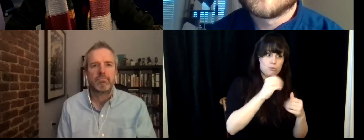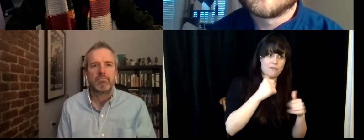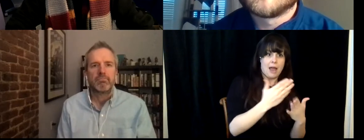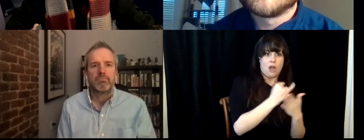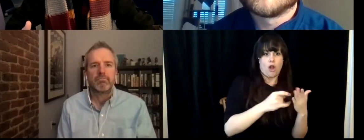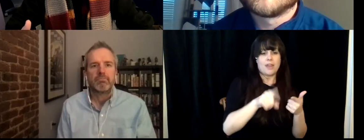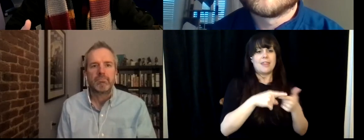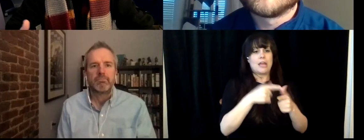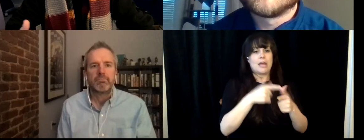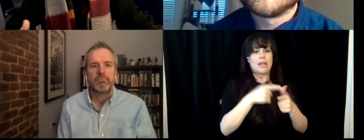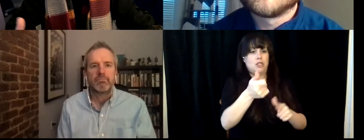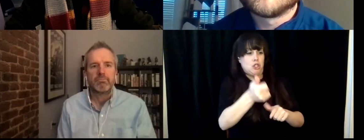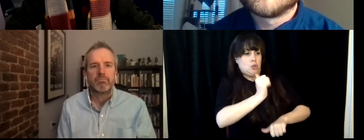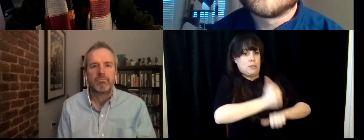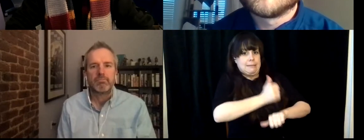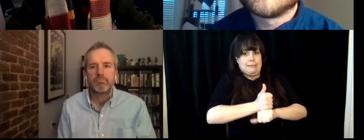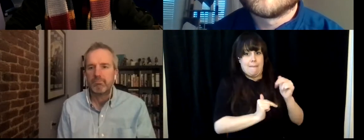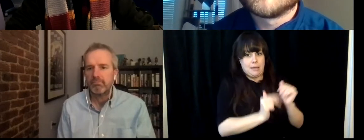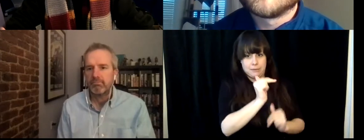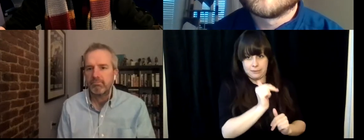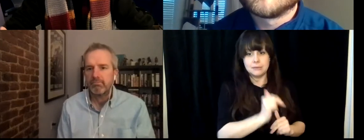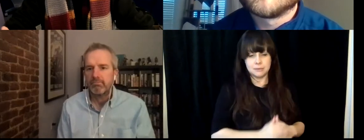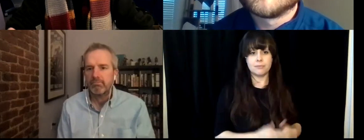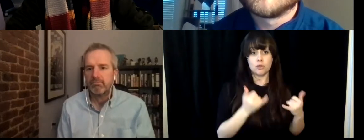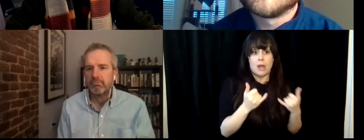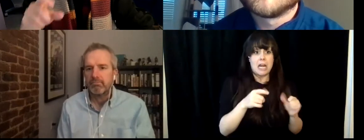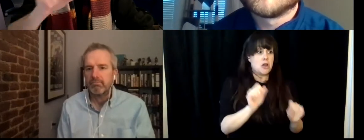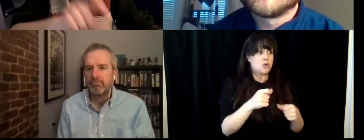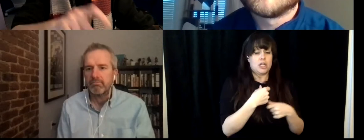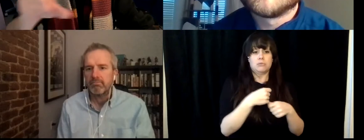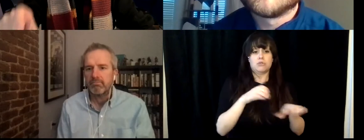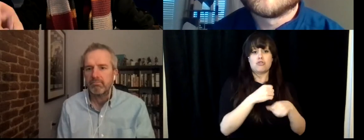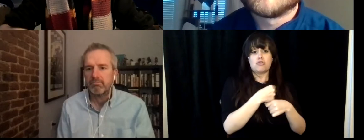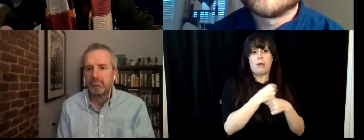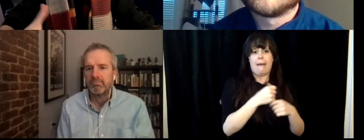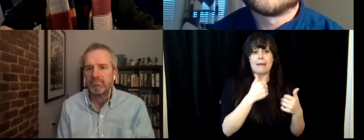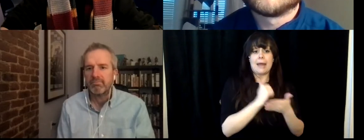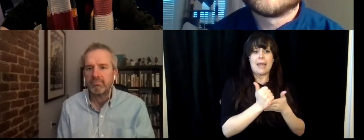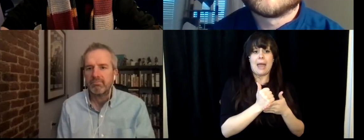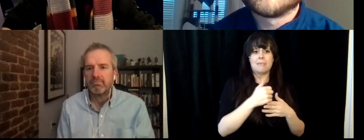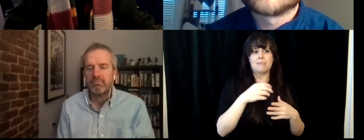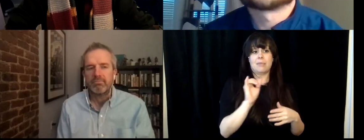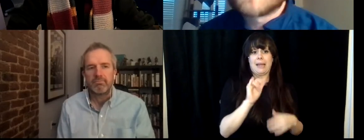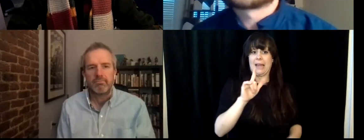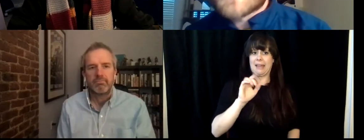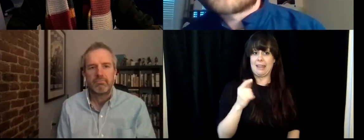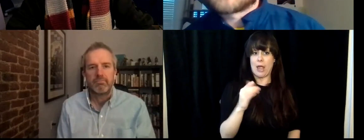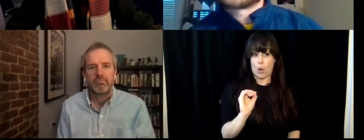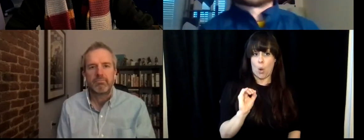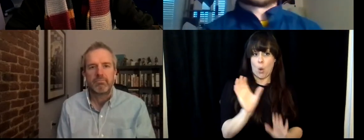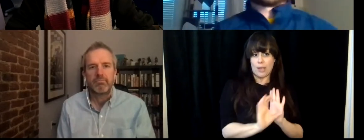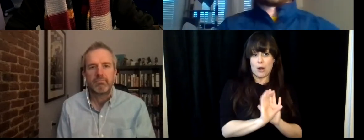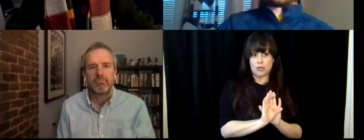create where they're Lego characters, and you can just put things together and it works.